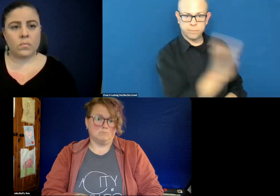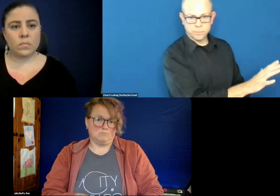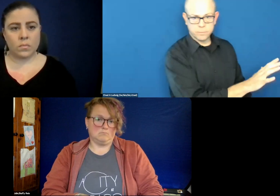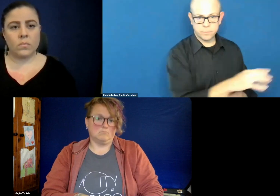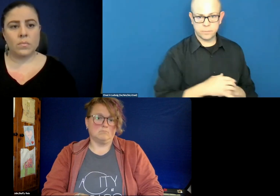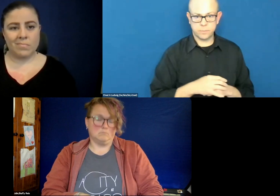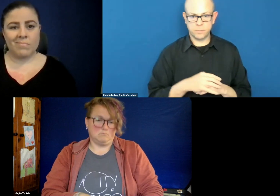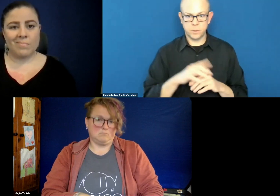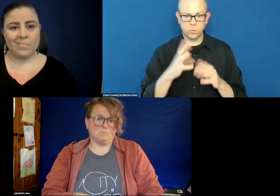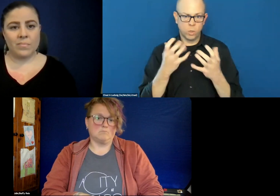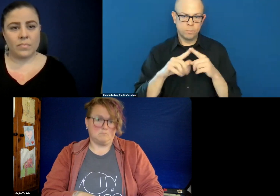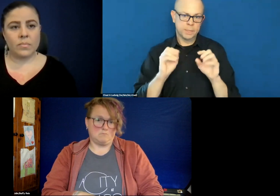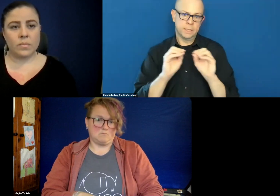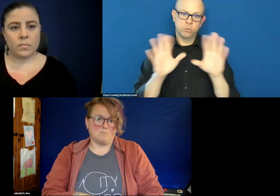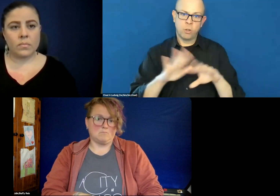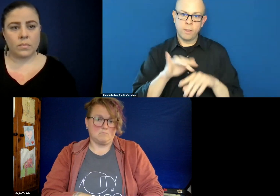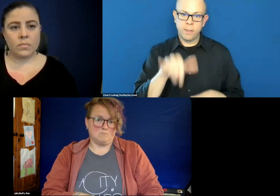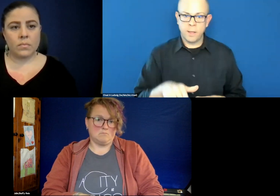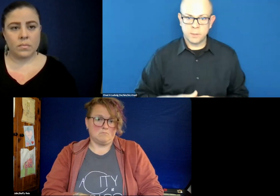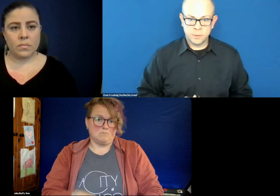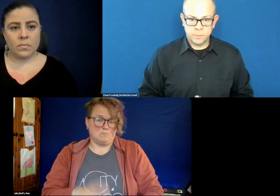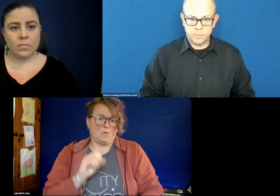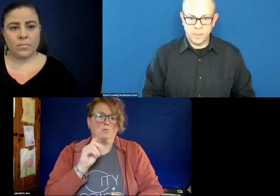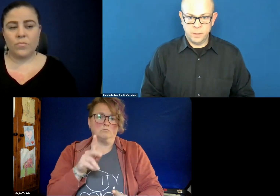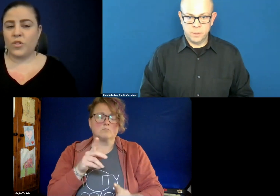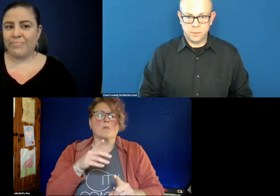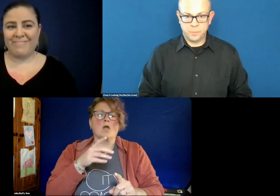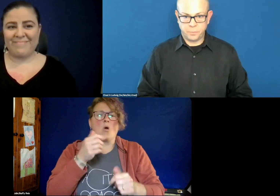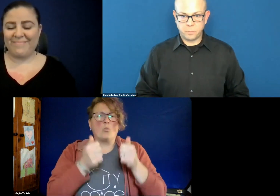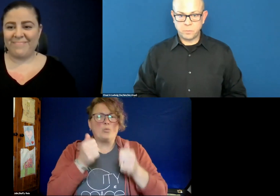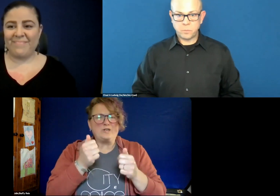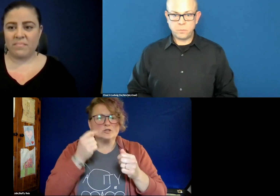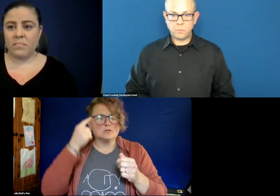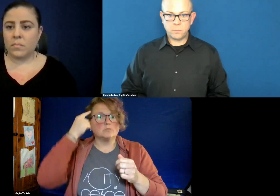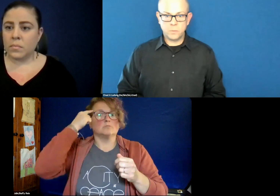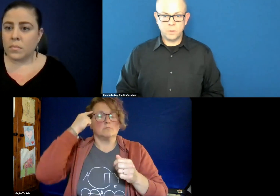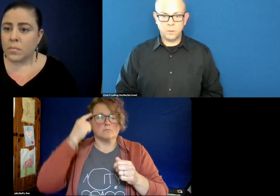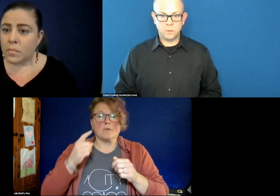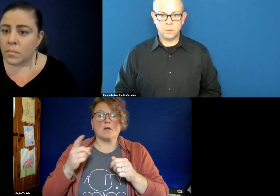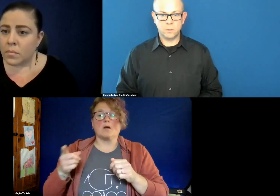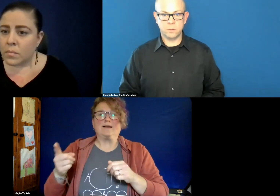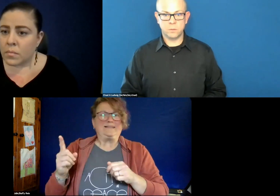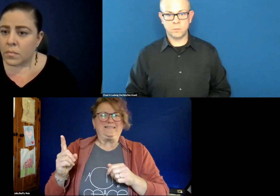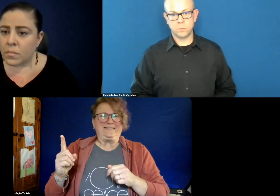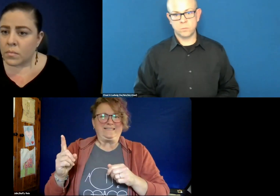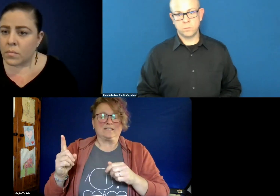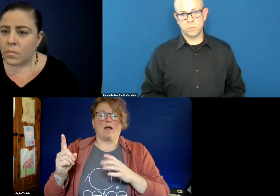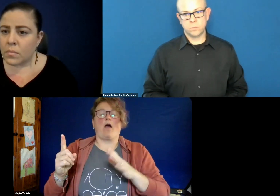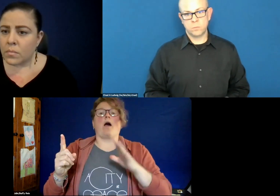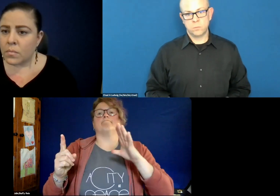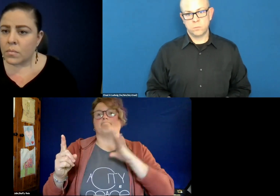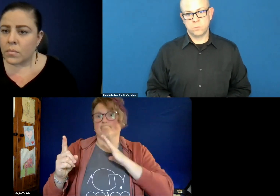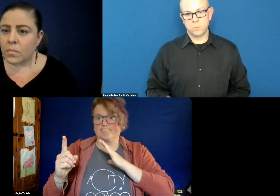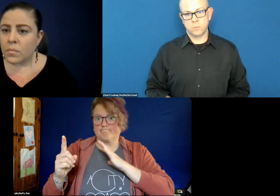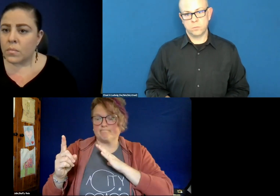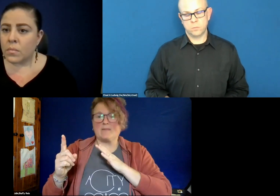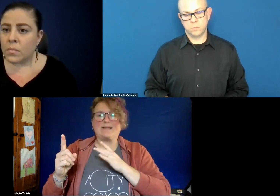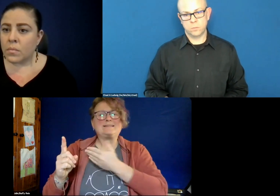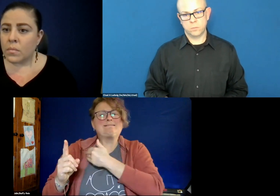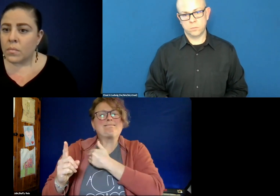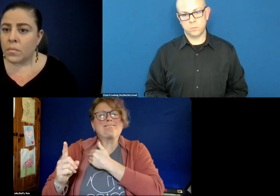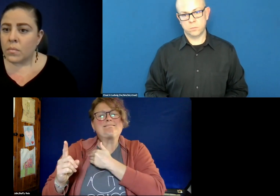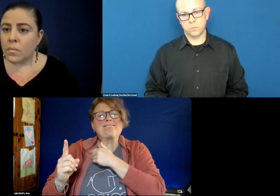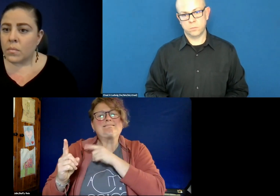to us, they could be referred out to one of these other programs. And I want to be clear that there wouldn't necessarily be any kind of communication between us, so they wouldn't have to worry about